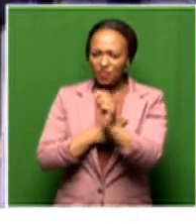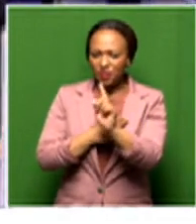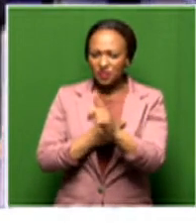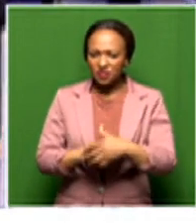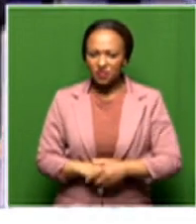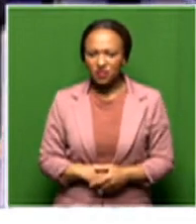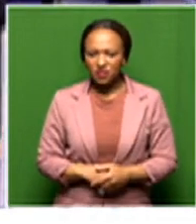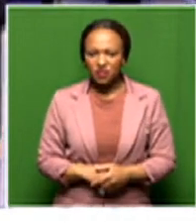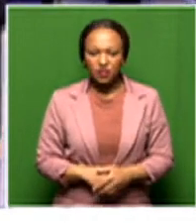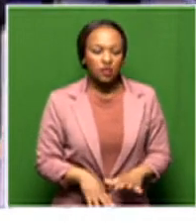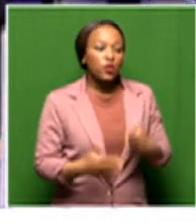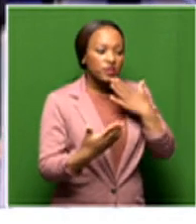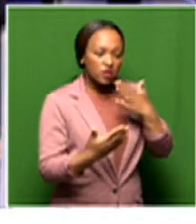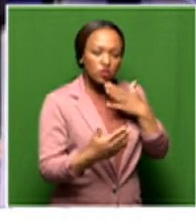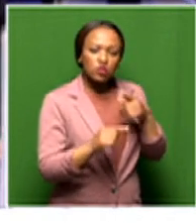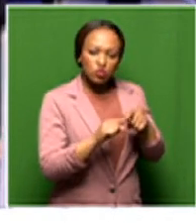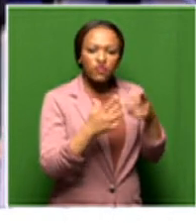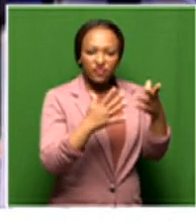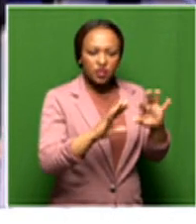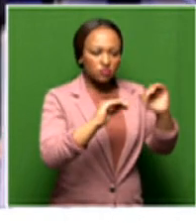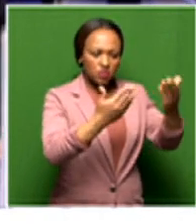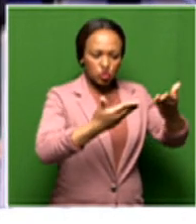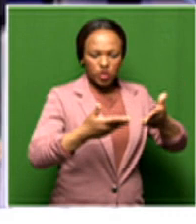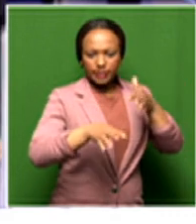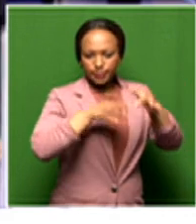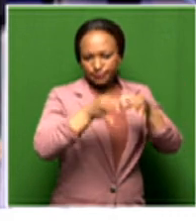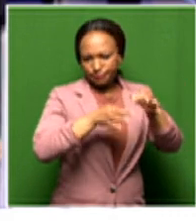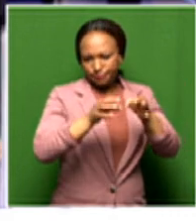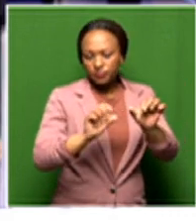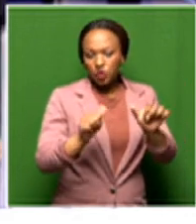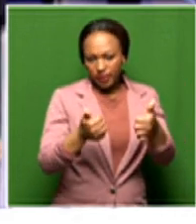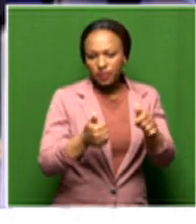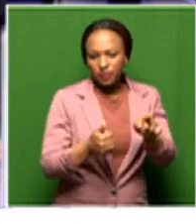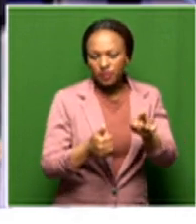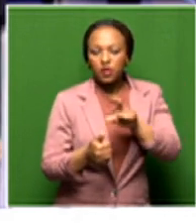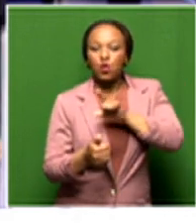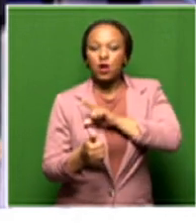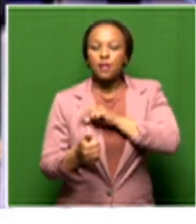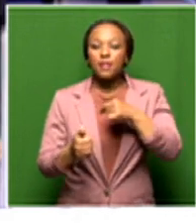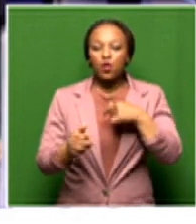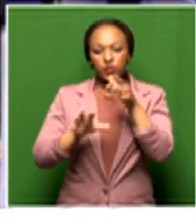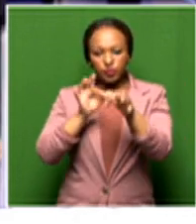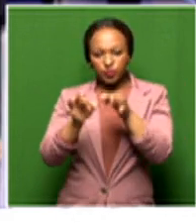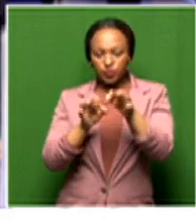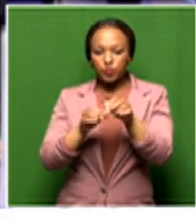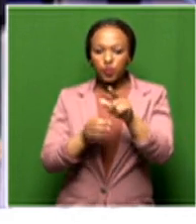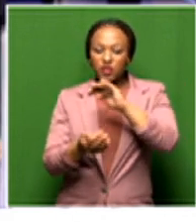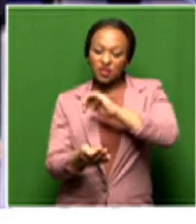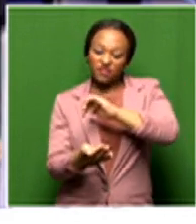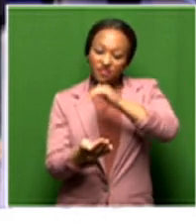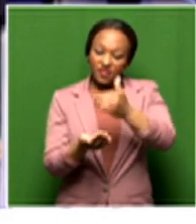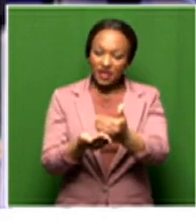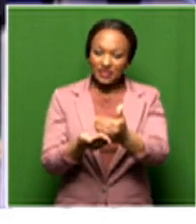done the introduction very well. And I think one of the things that I'd like to highlight is that the fund is, in fact,